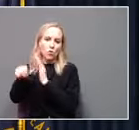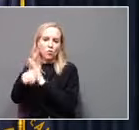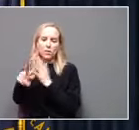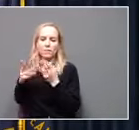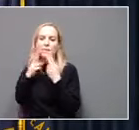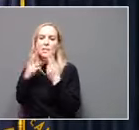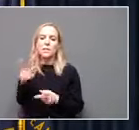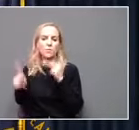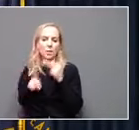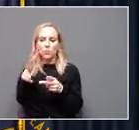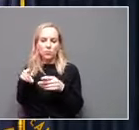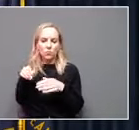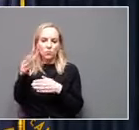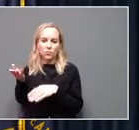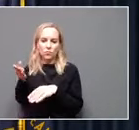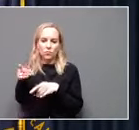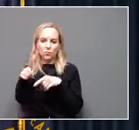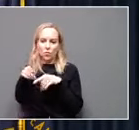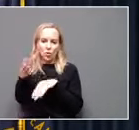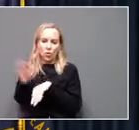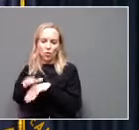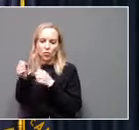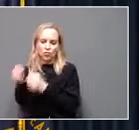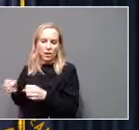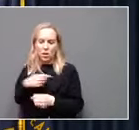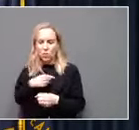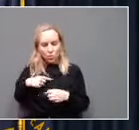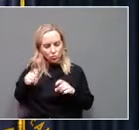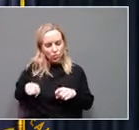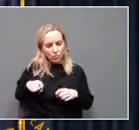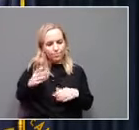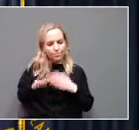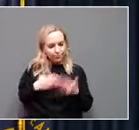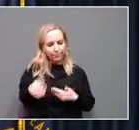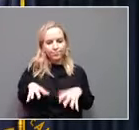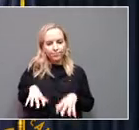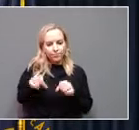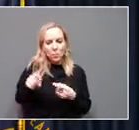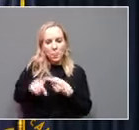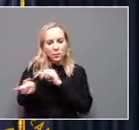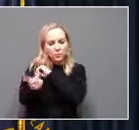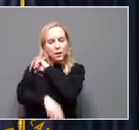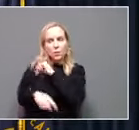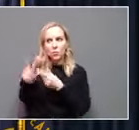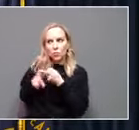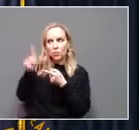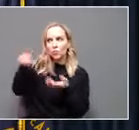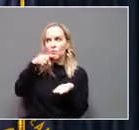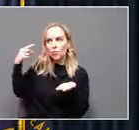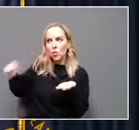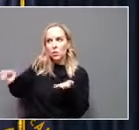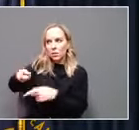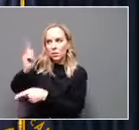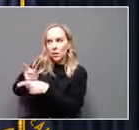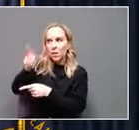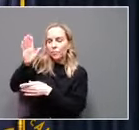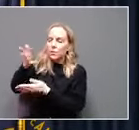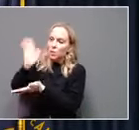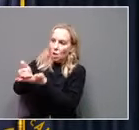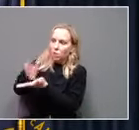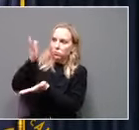and taking the steps that we should as a country in sanctions towards Russia to stop this dictator. We have to stop him right here